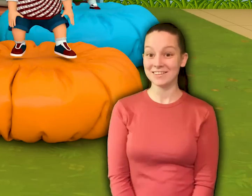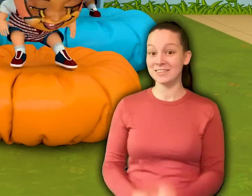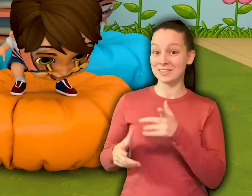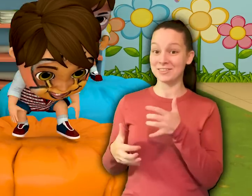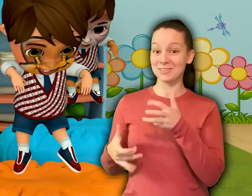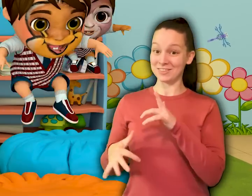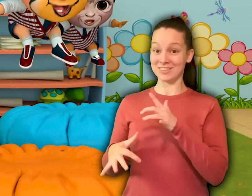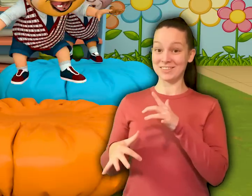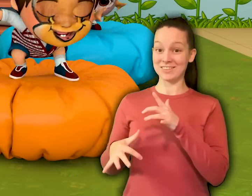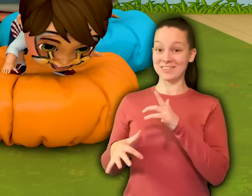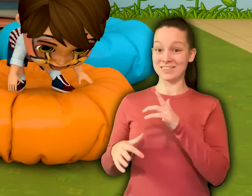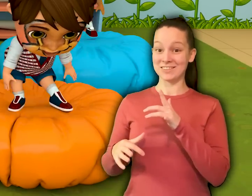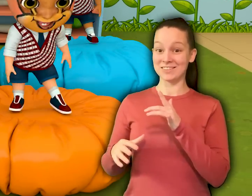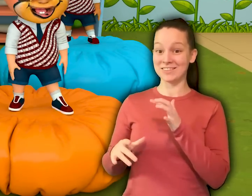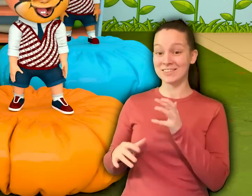remain